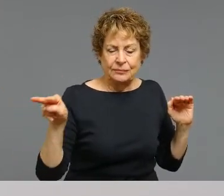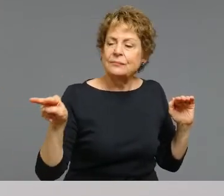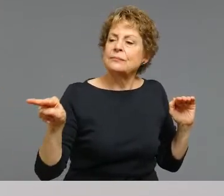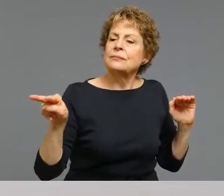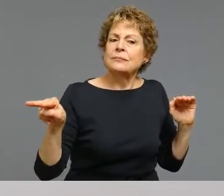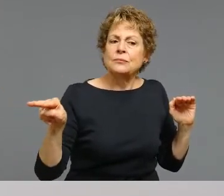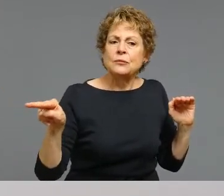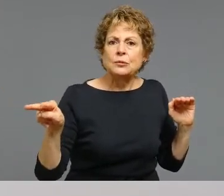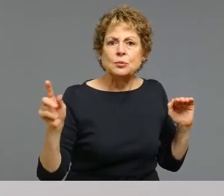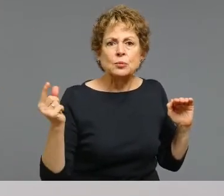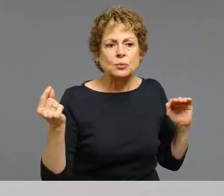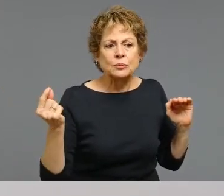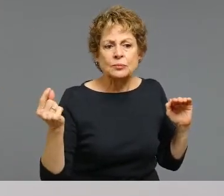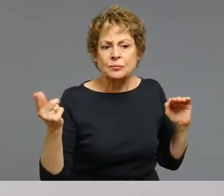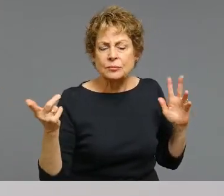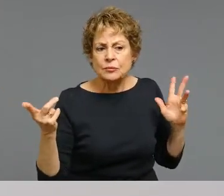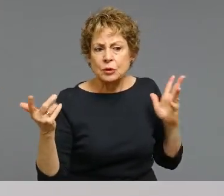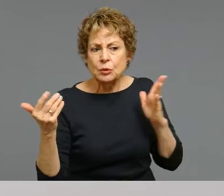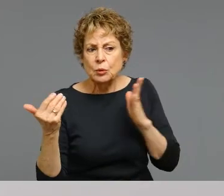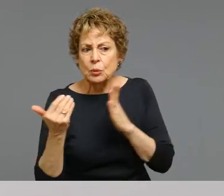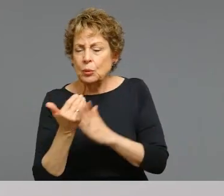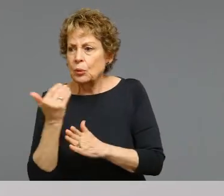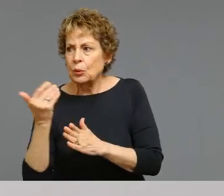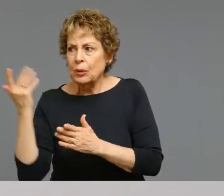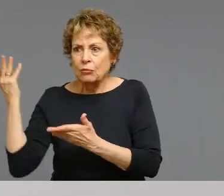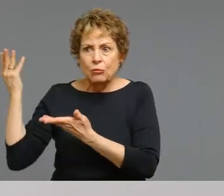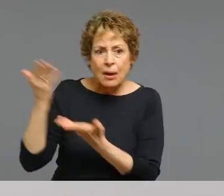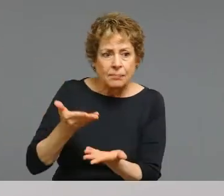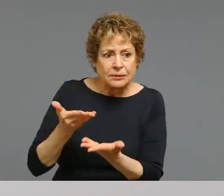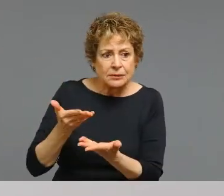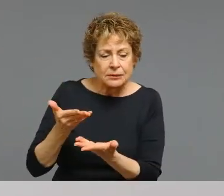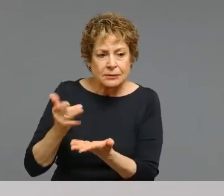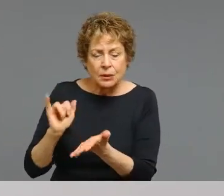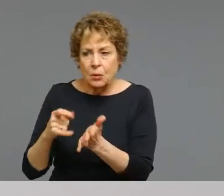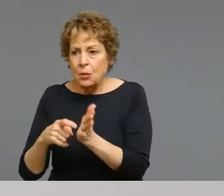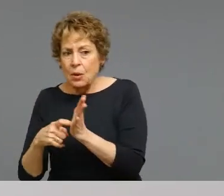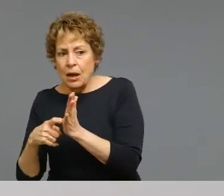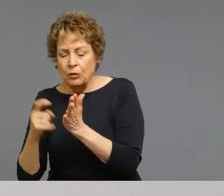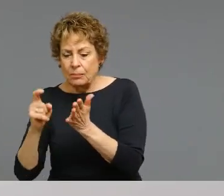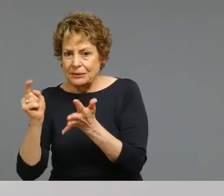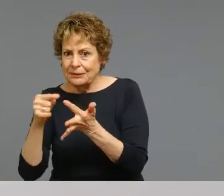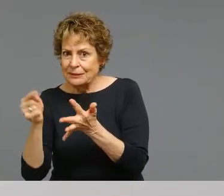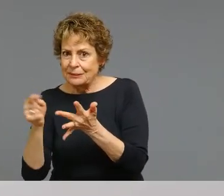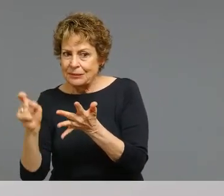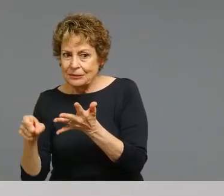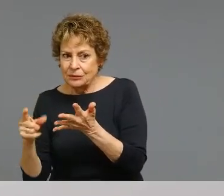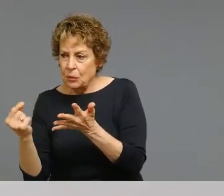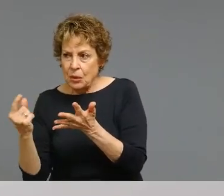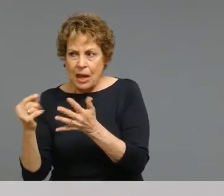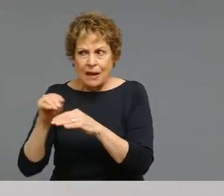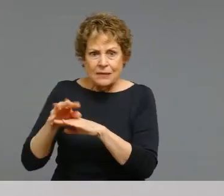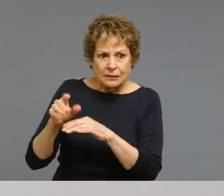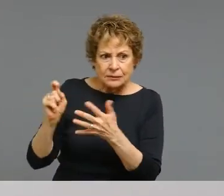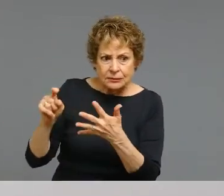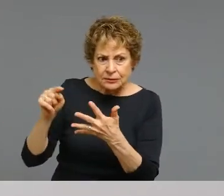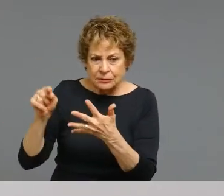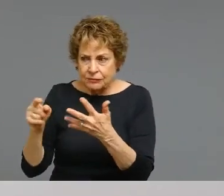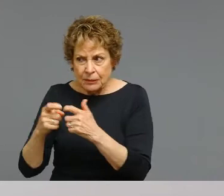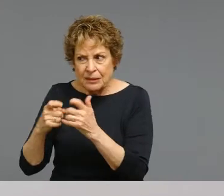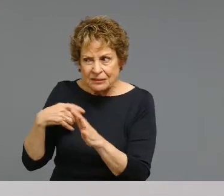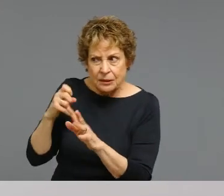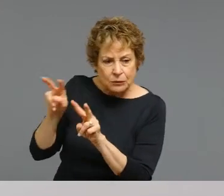new recommendations and requirements are before making a formal recommendation. But I think we're definitely closer.